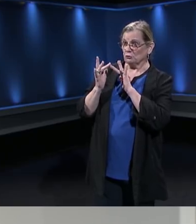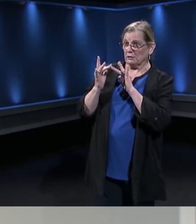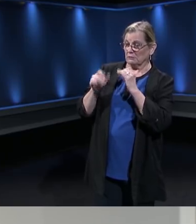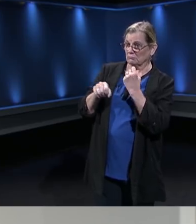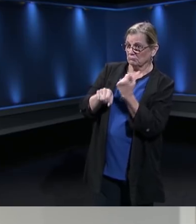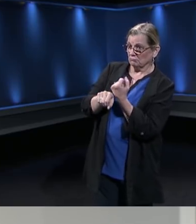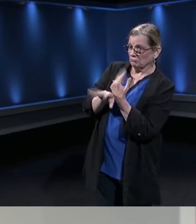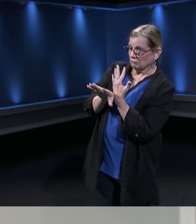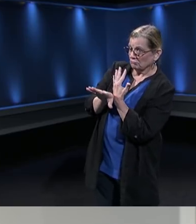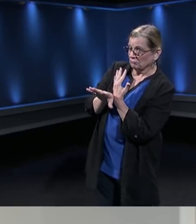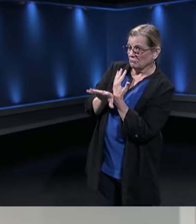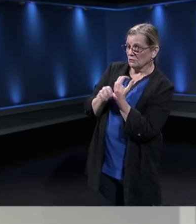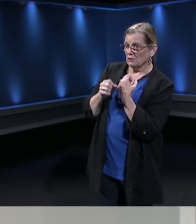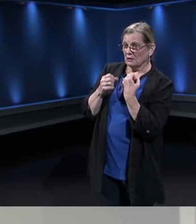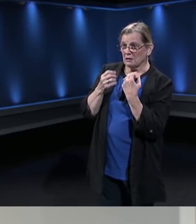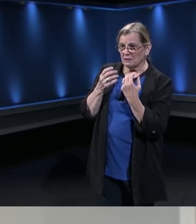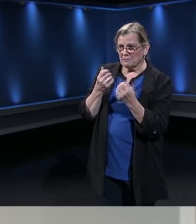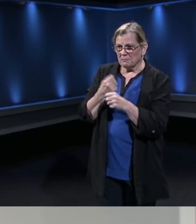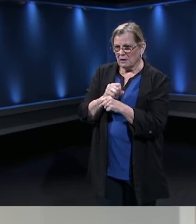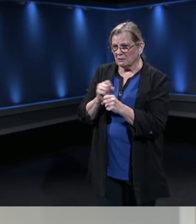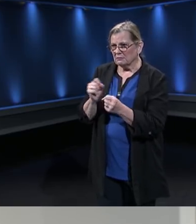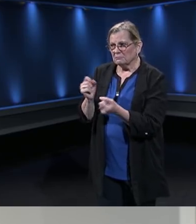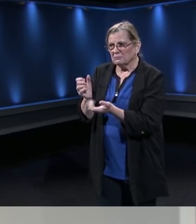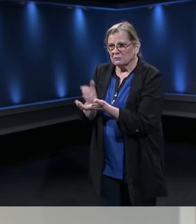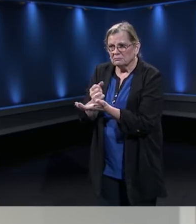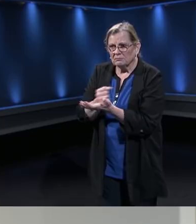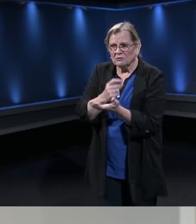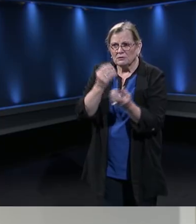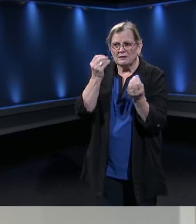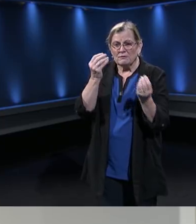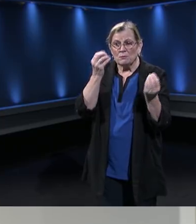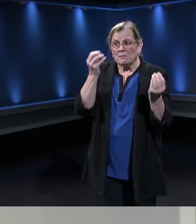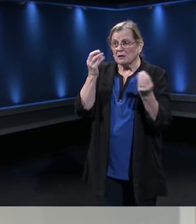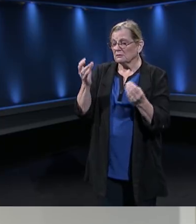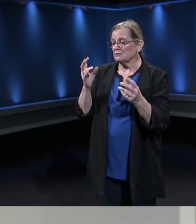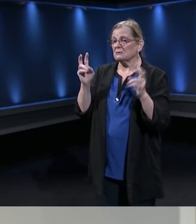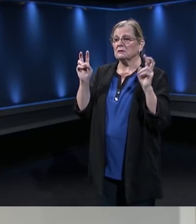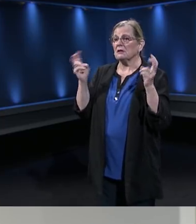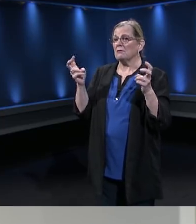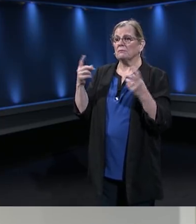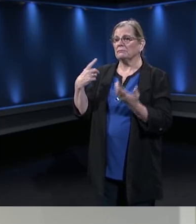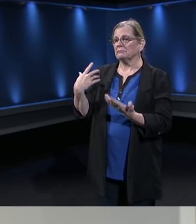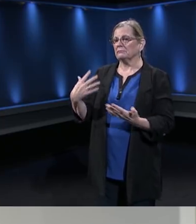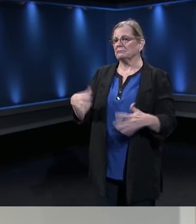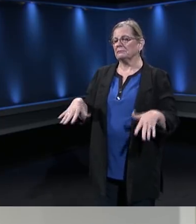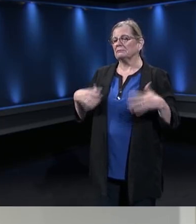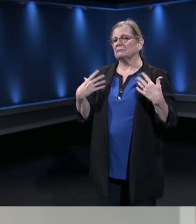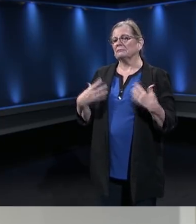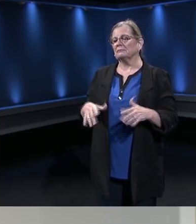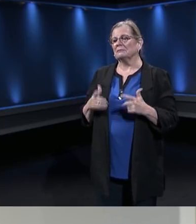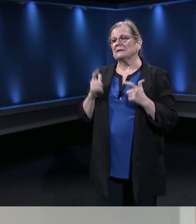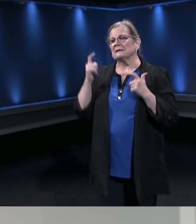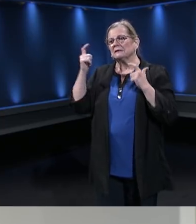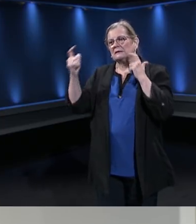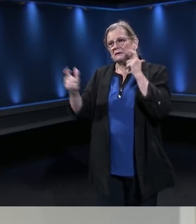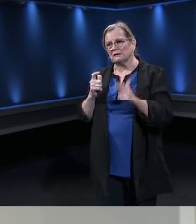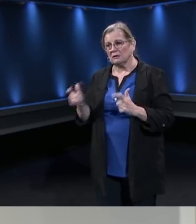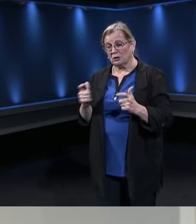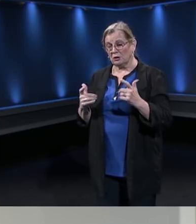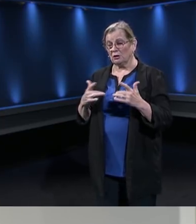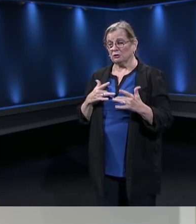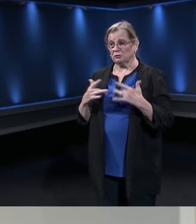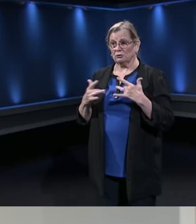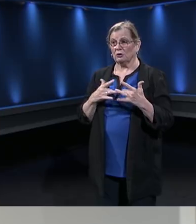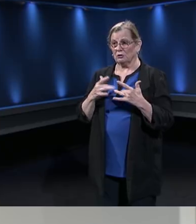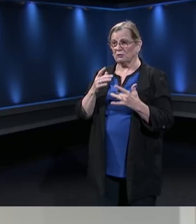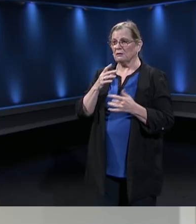lot of professional development and information about a topic that is of major concern to so many parents, to so many families, and